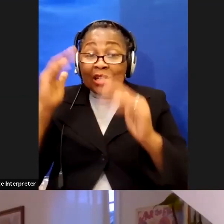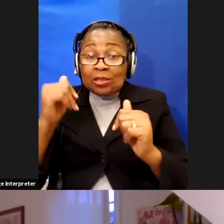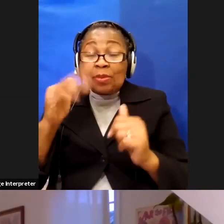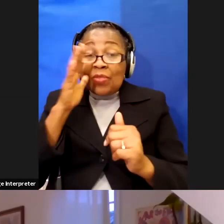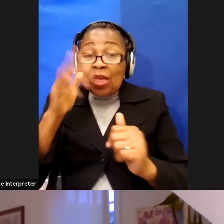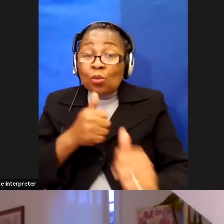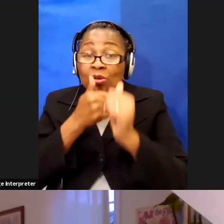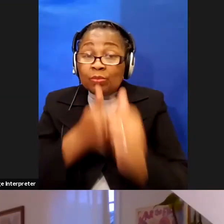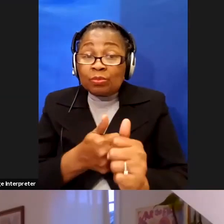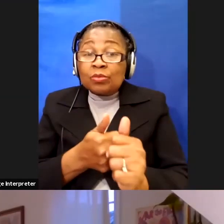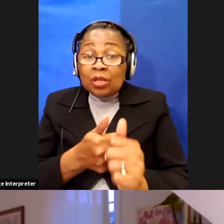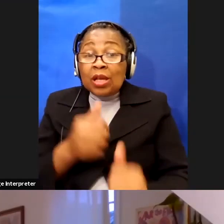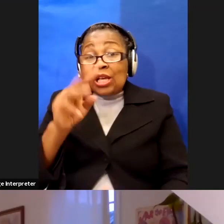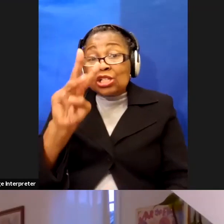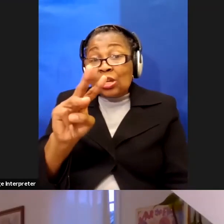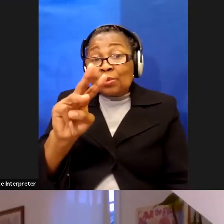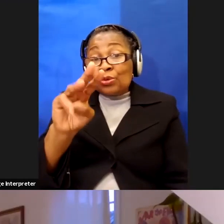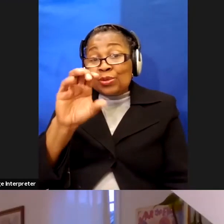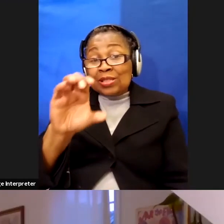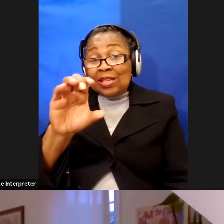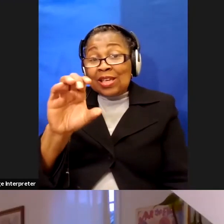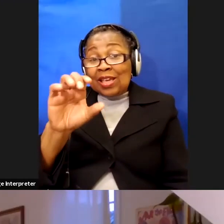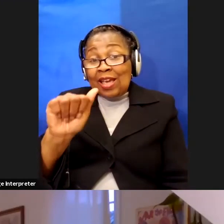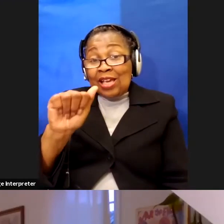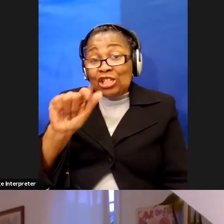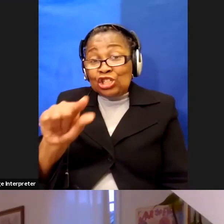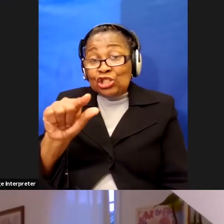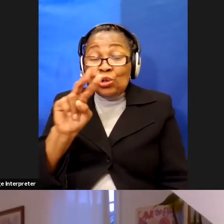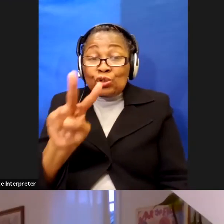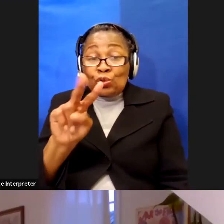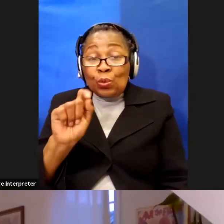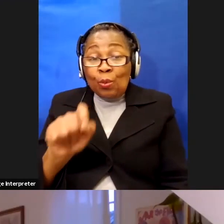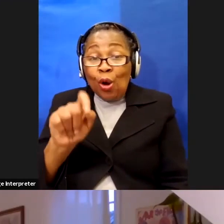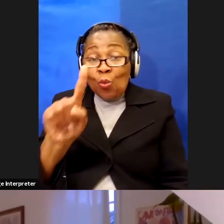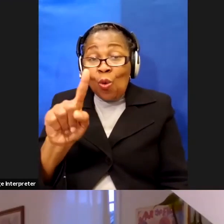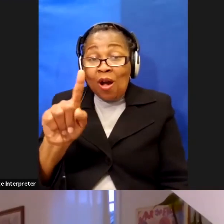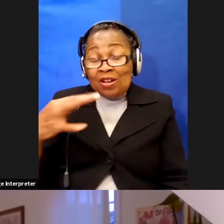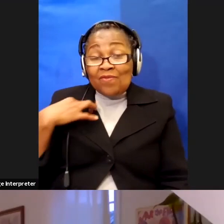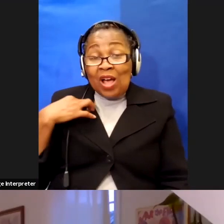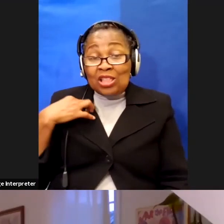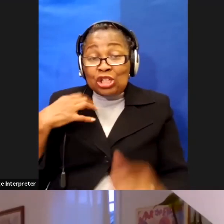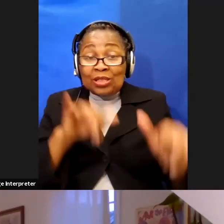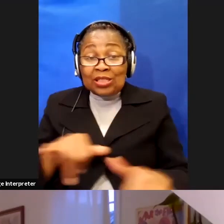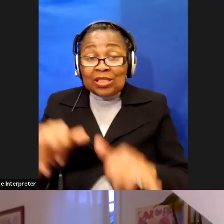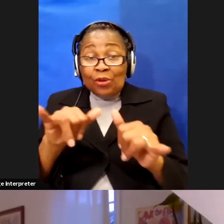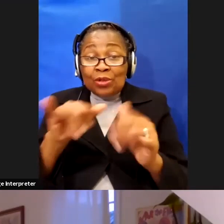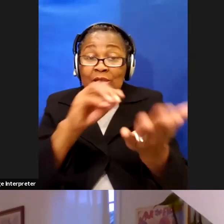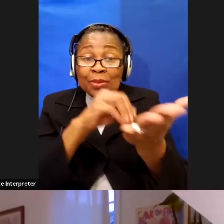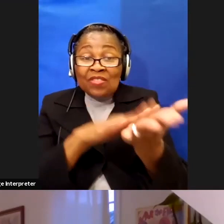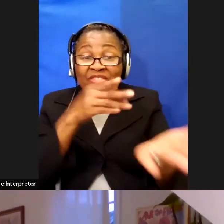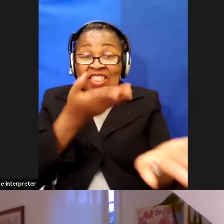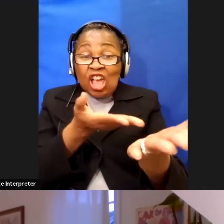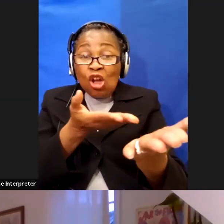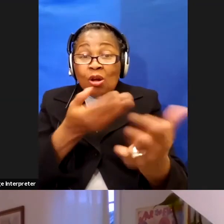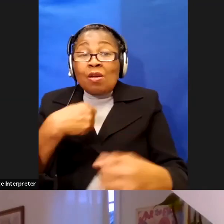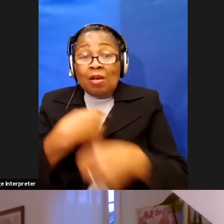with WCAG, WCAG 2.1 voluntary standards. Put it in the agreement, hold them to it.